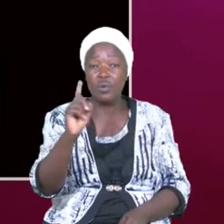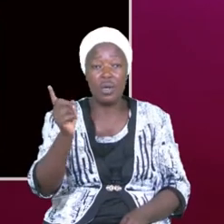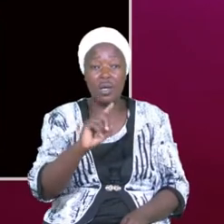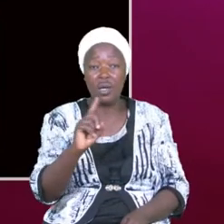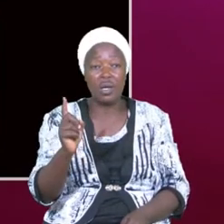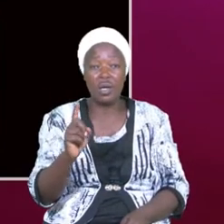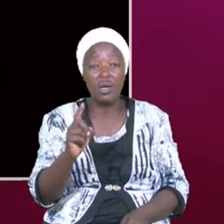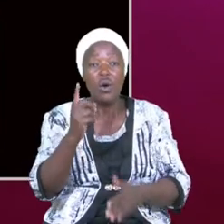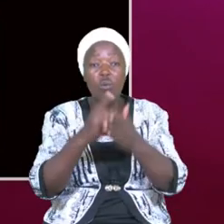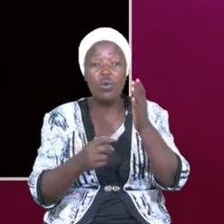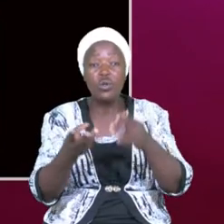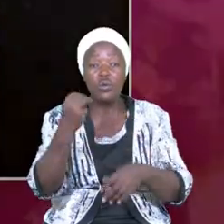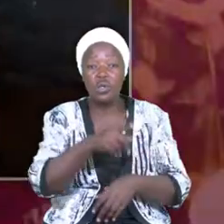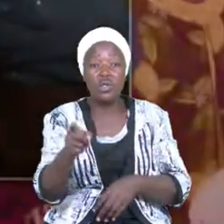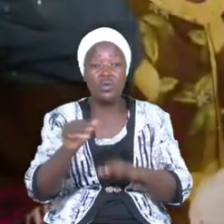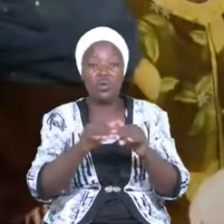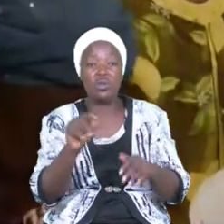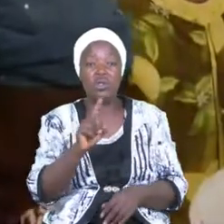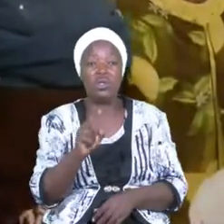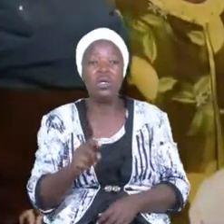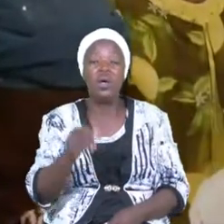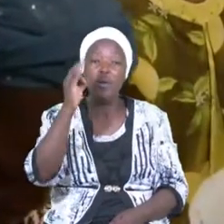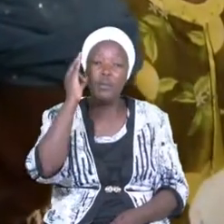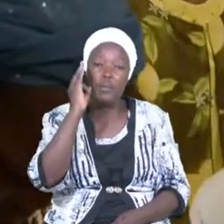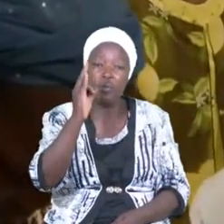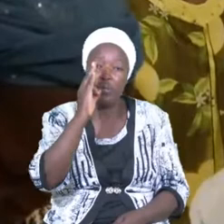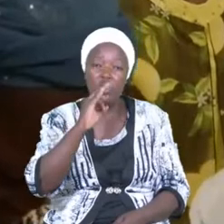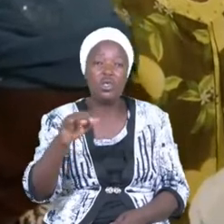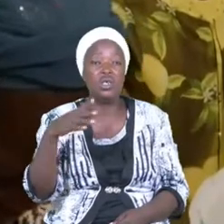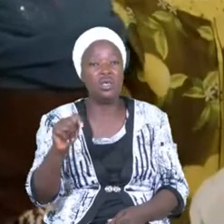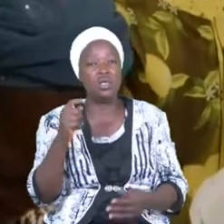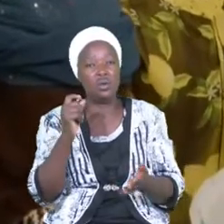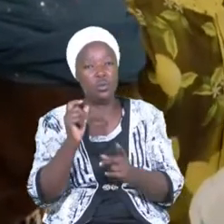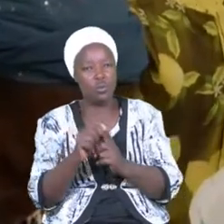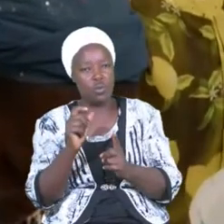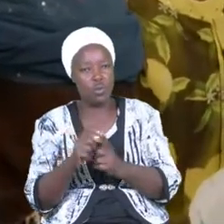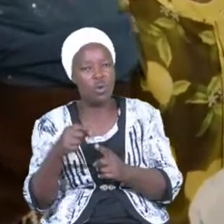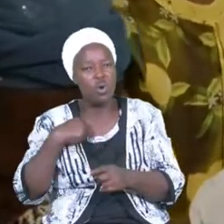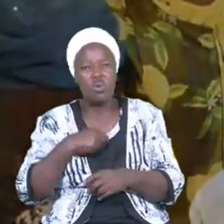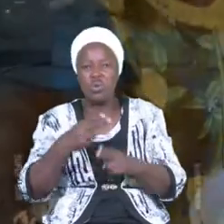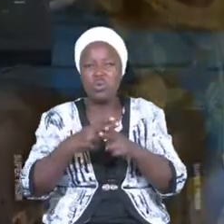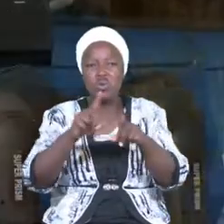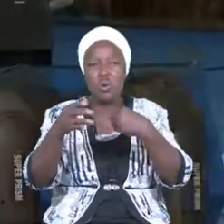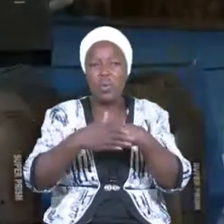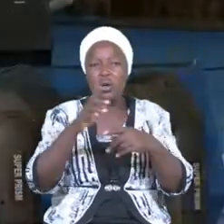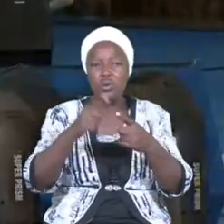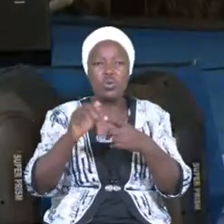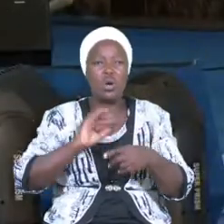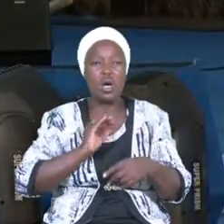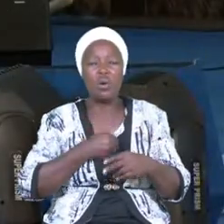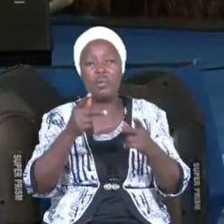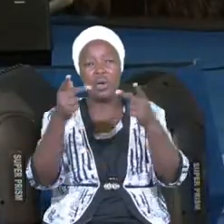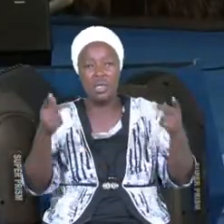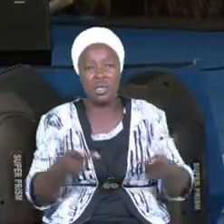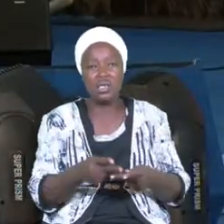they doing? Preaching the word. We'll soon go back to our regions, and to our local